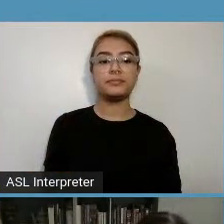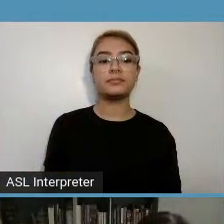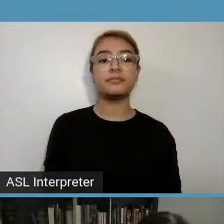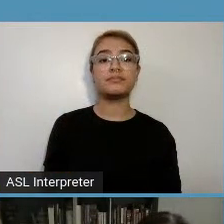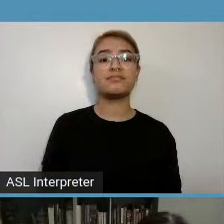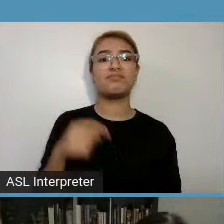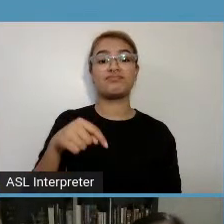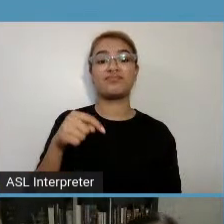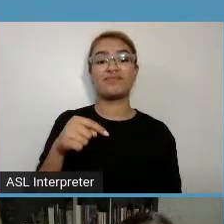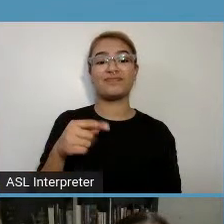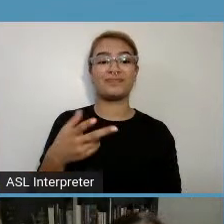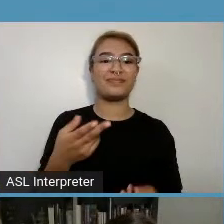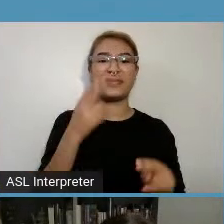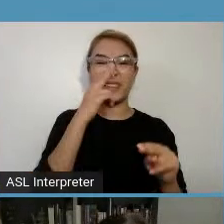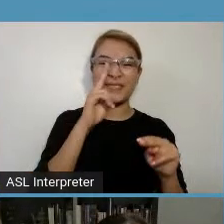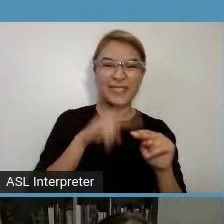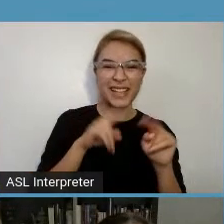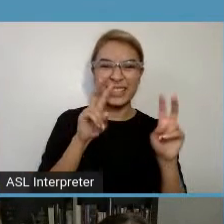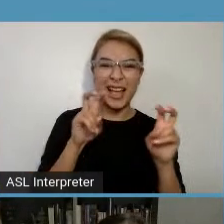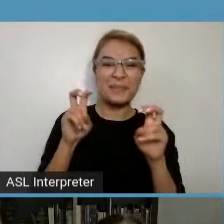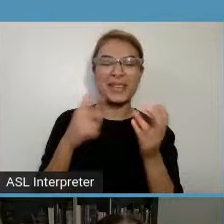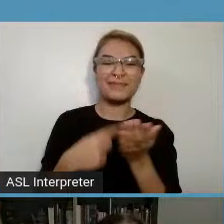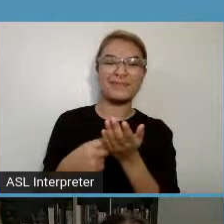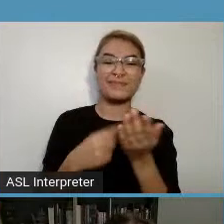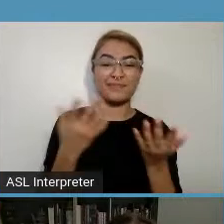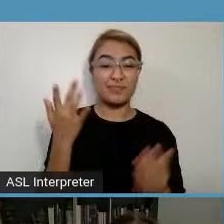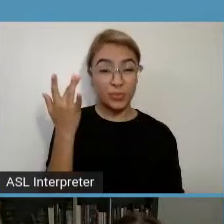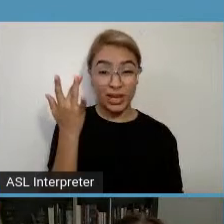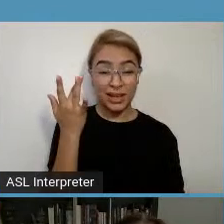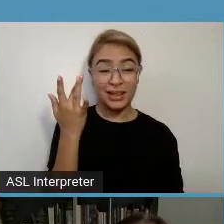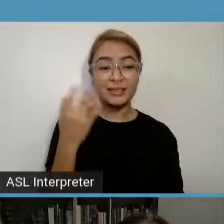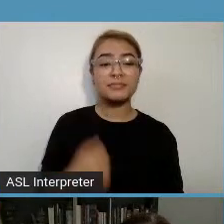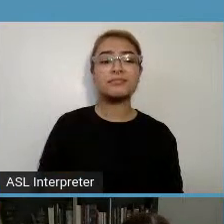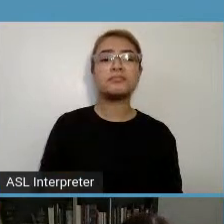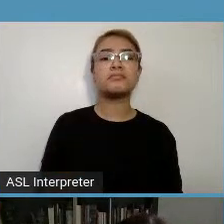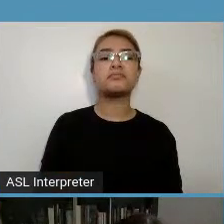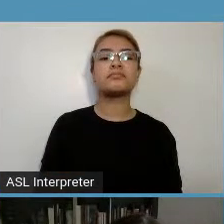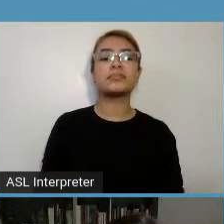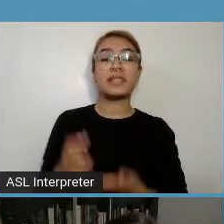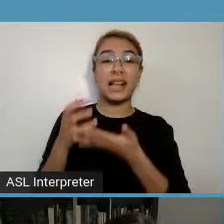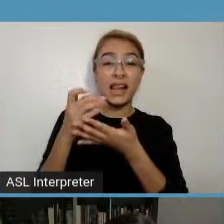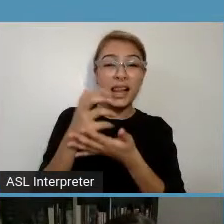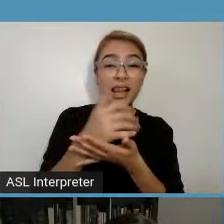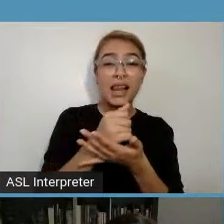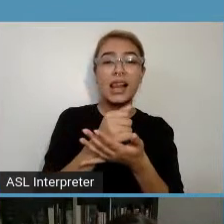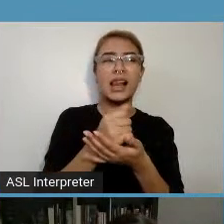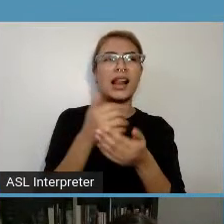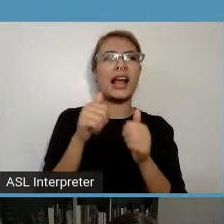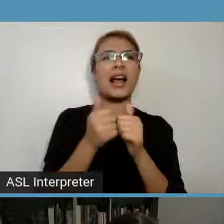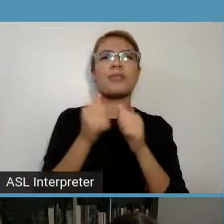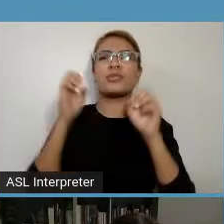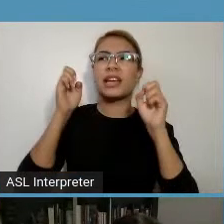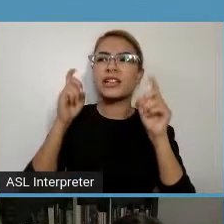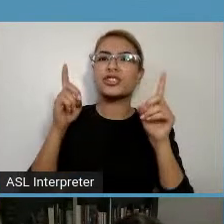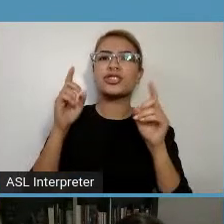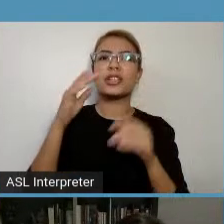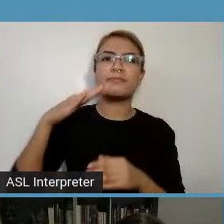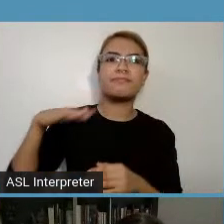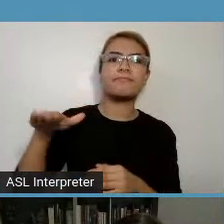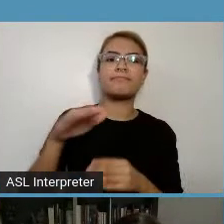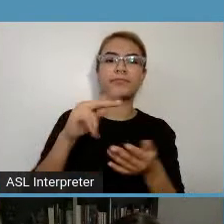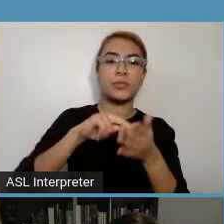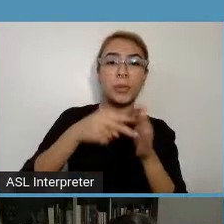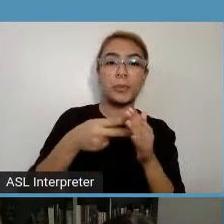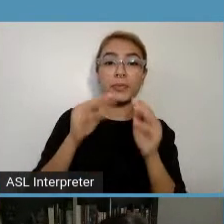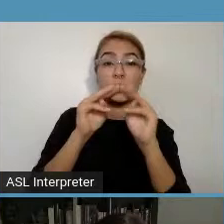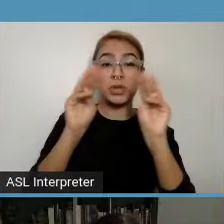This is a really fun topic to talk about because things in collecting and how we educate and the purpose of museums and everything has